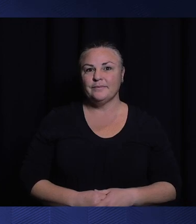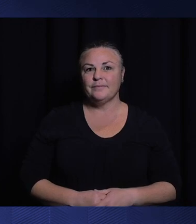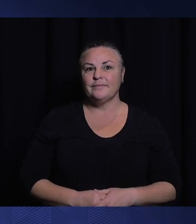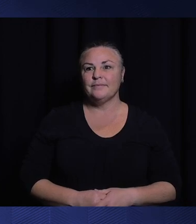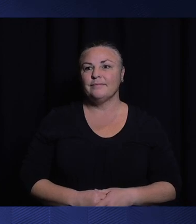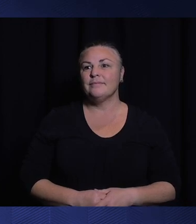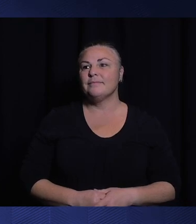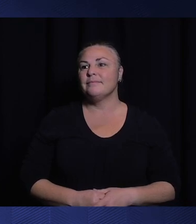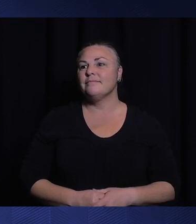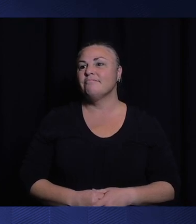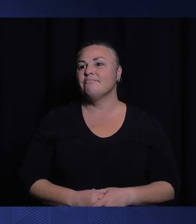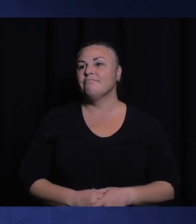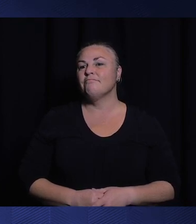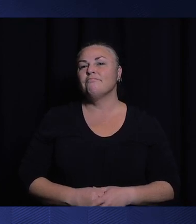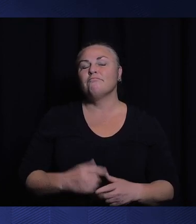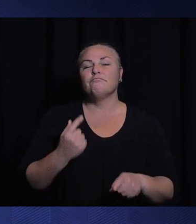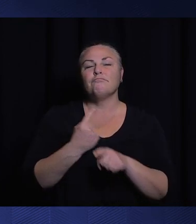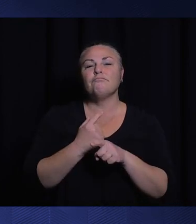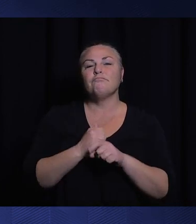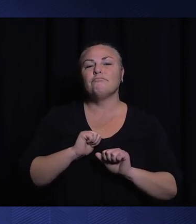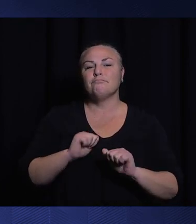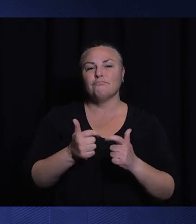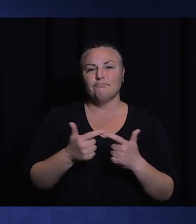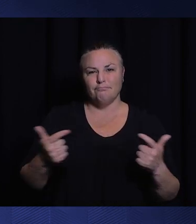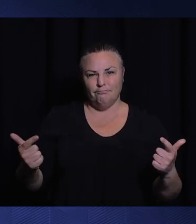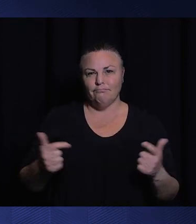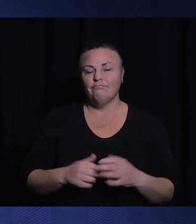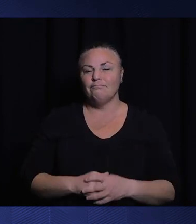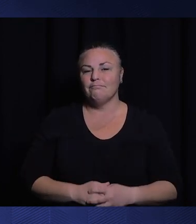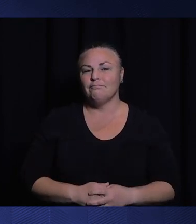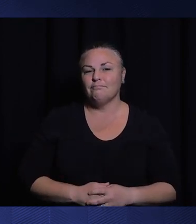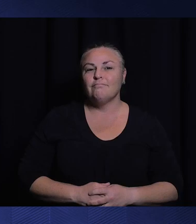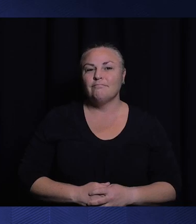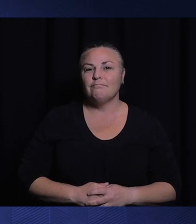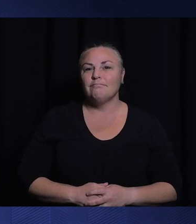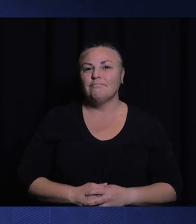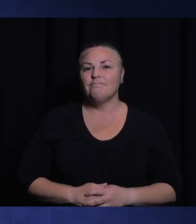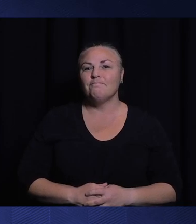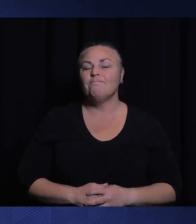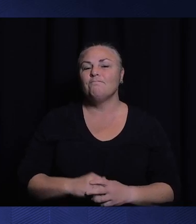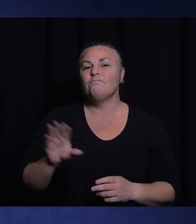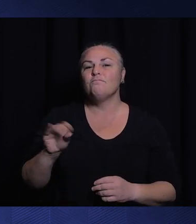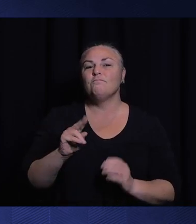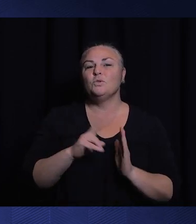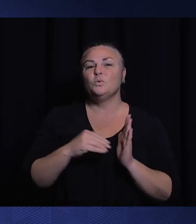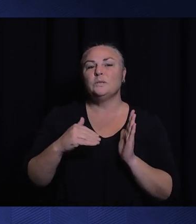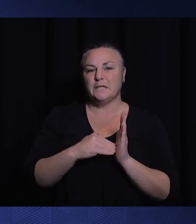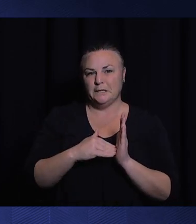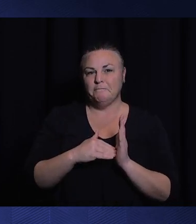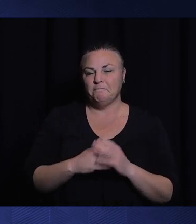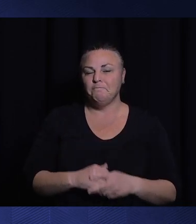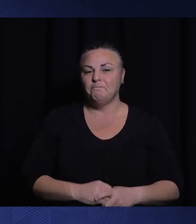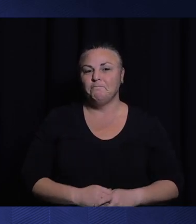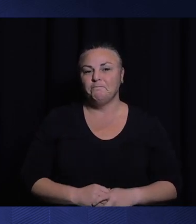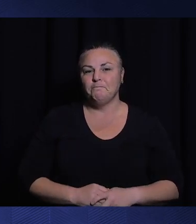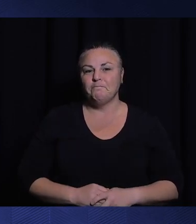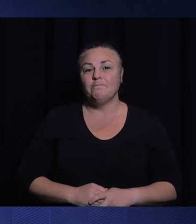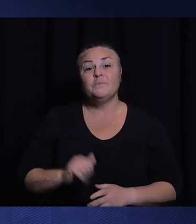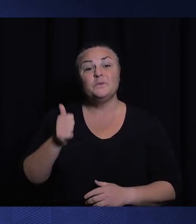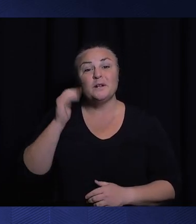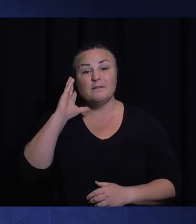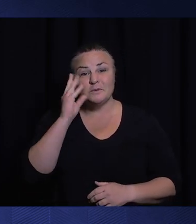Kia ora e te whānau, ko Ajema Kija toko e noa, no Aotearoa, New Zealand, aho. Good